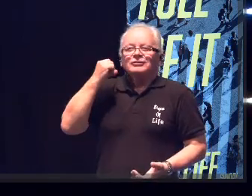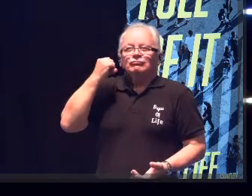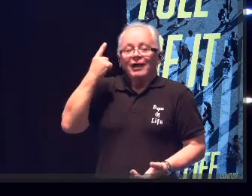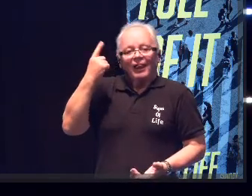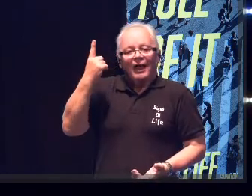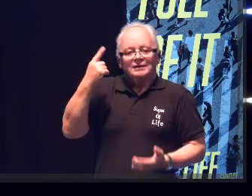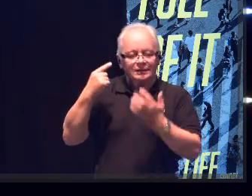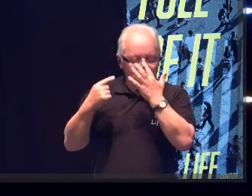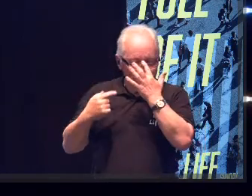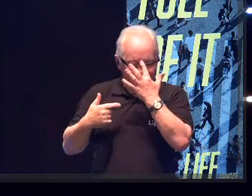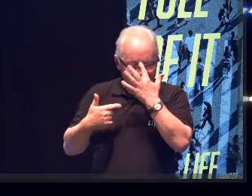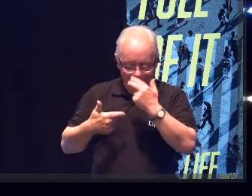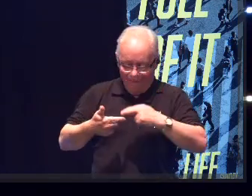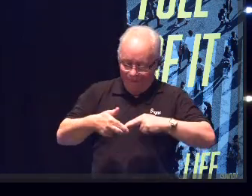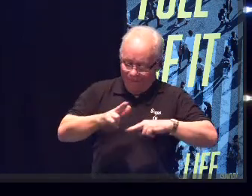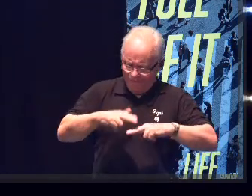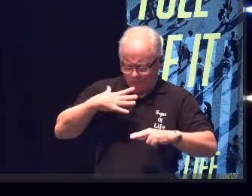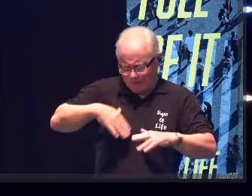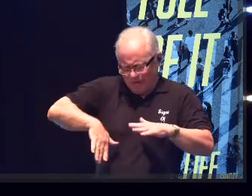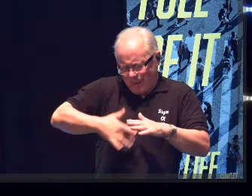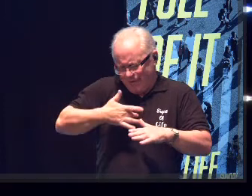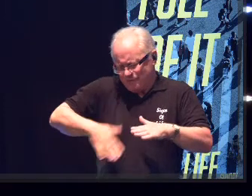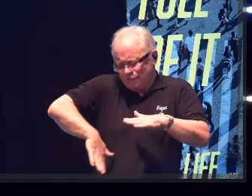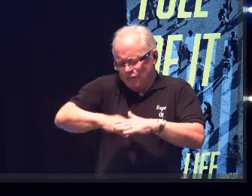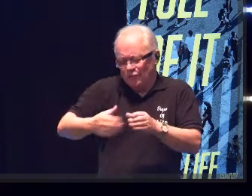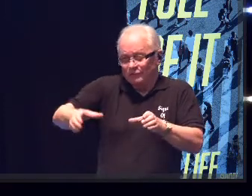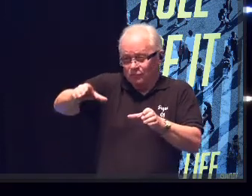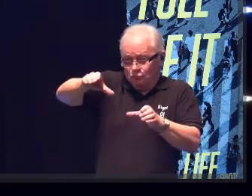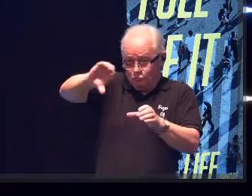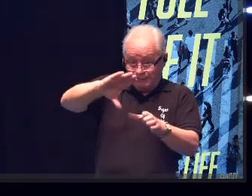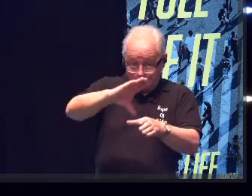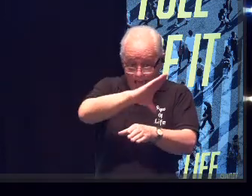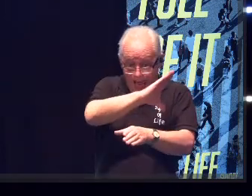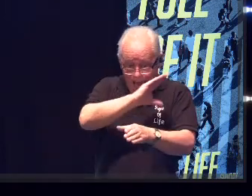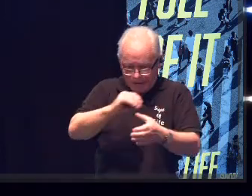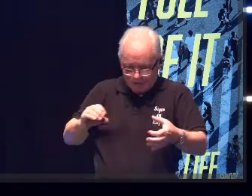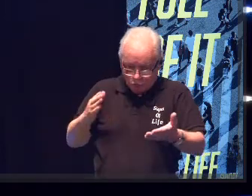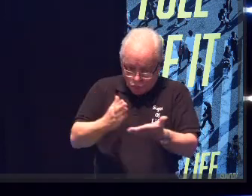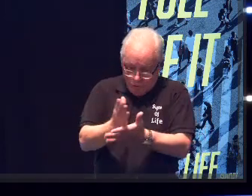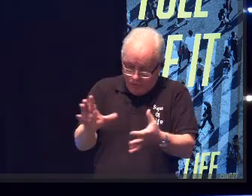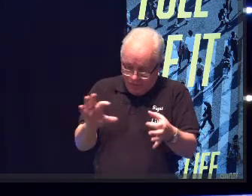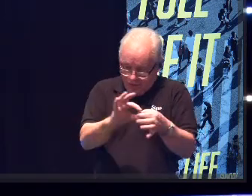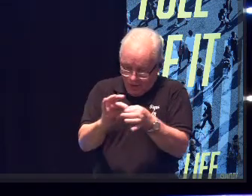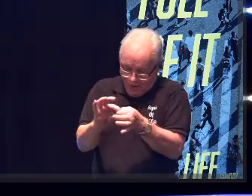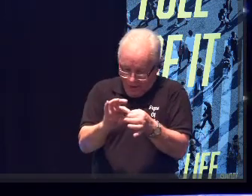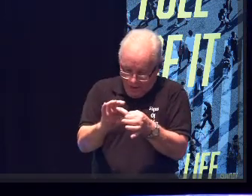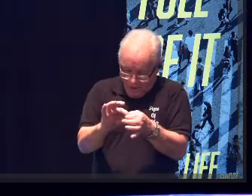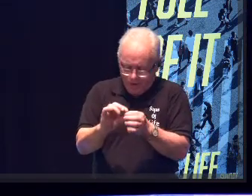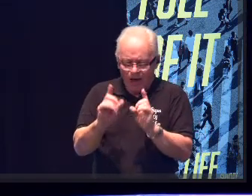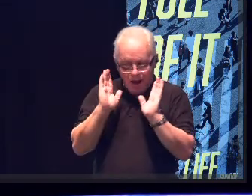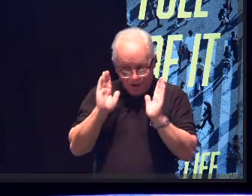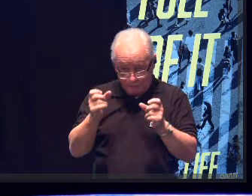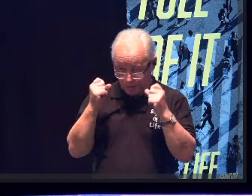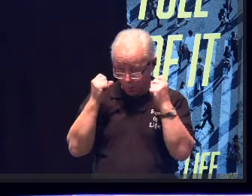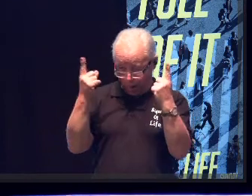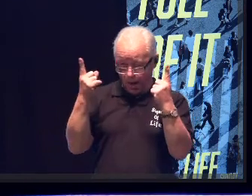full of it, if we want to live full of grace and truth, we need to not only be aware of how much we need